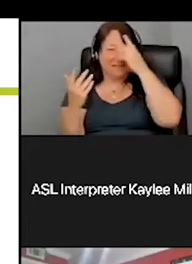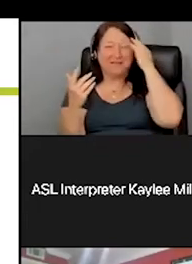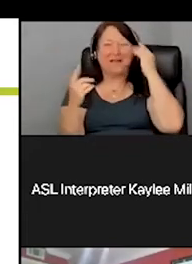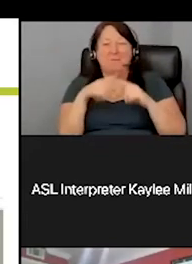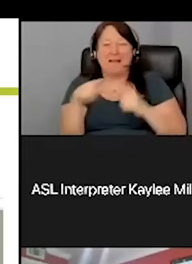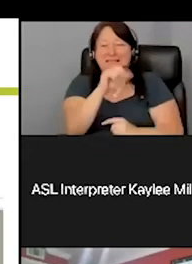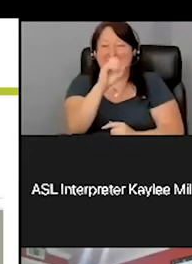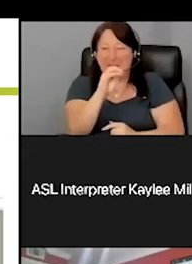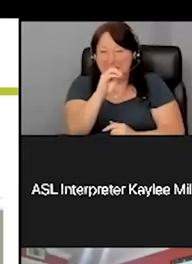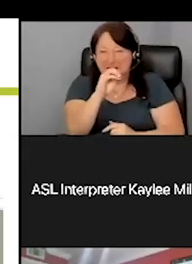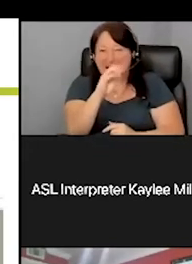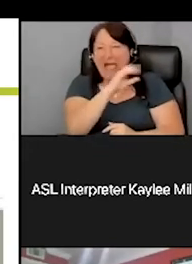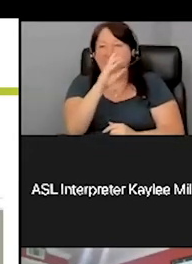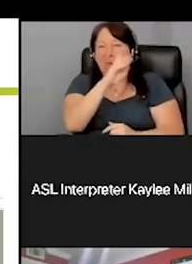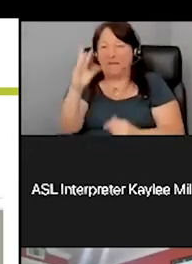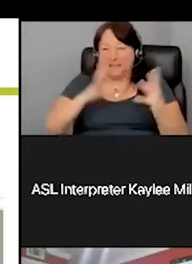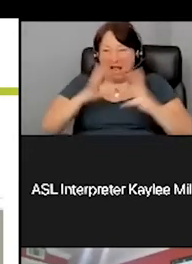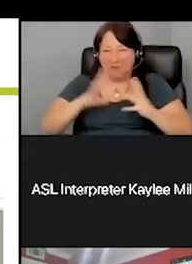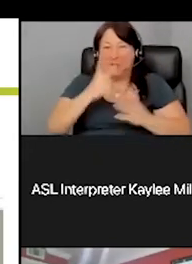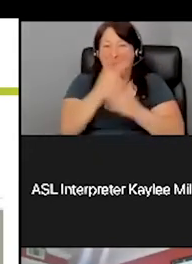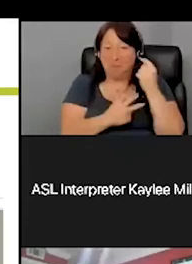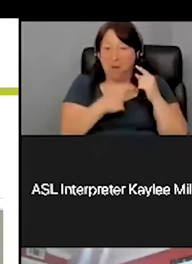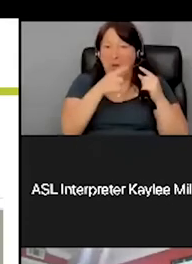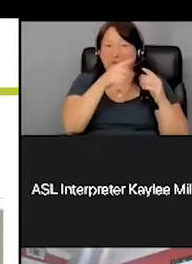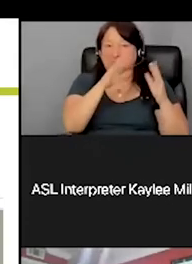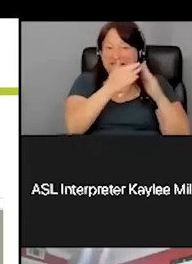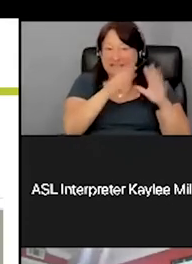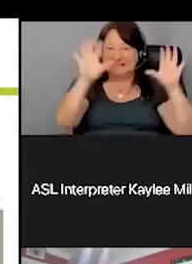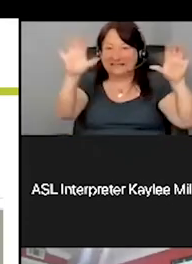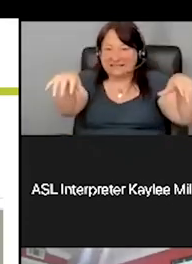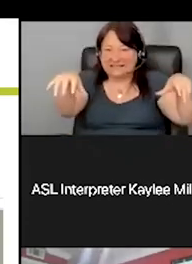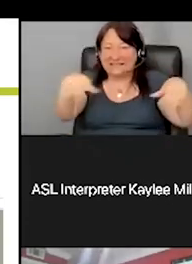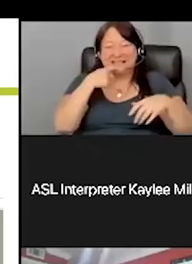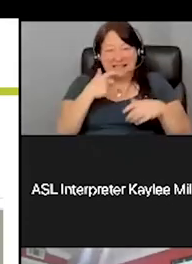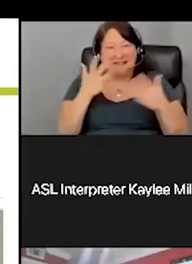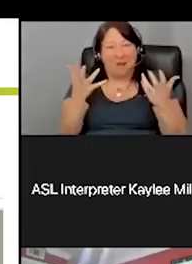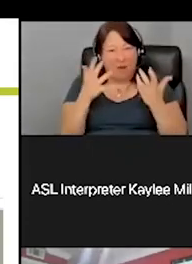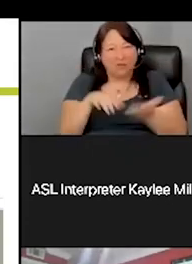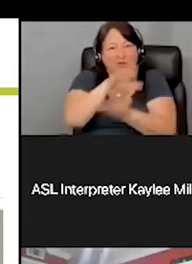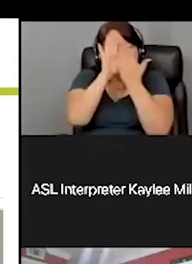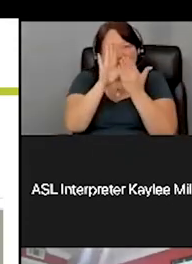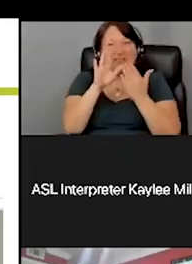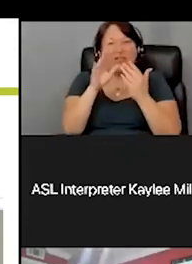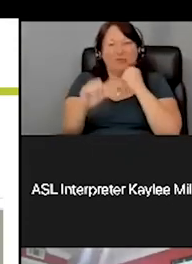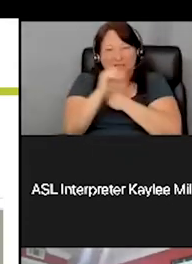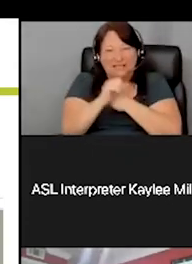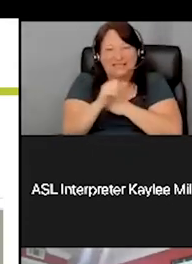Monica and West Hollywood both have said that they want to address that risk, and they both